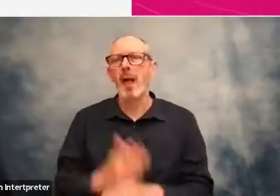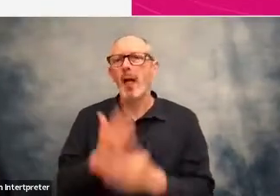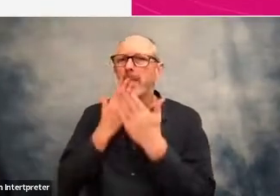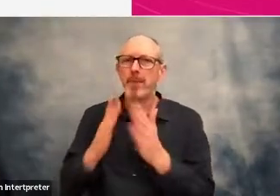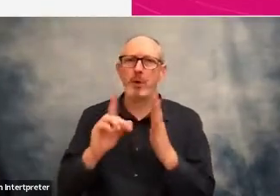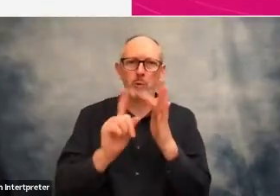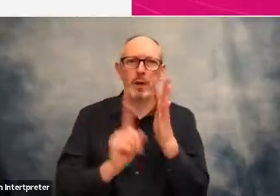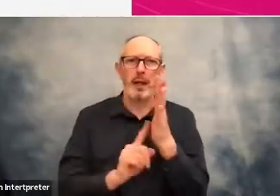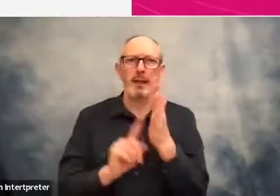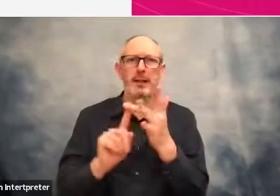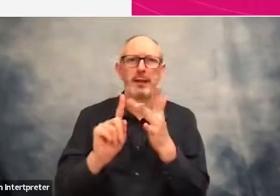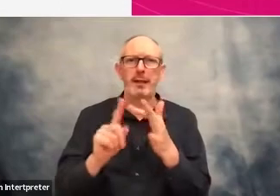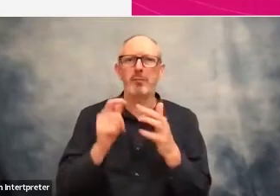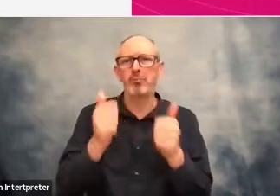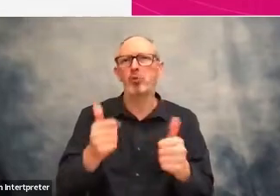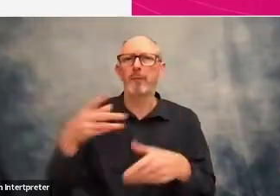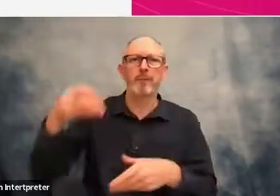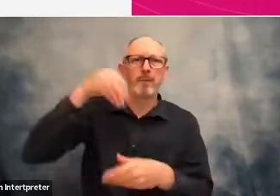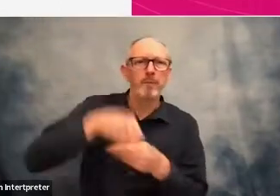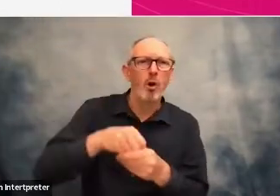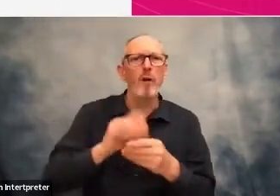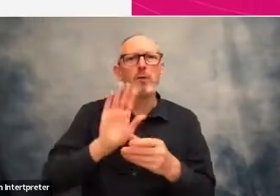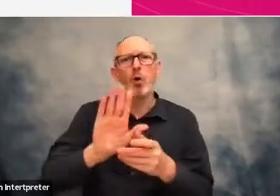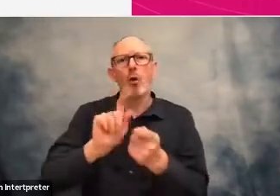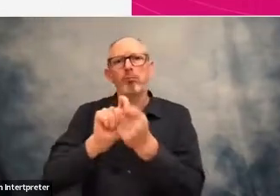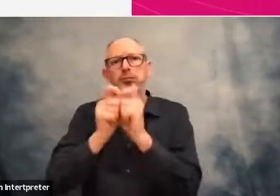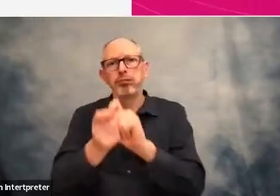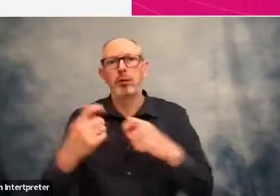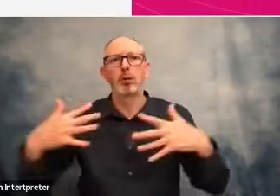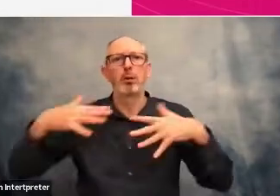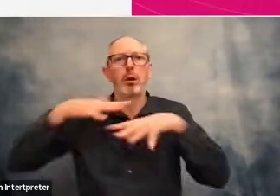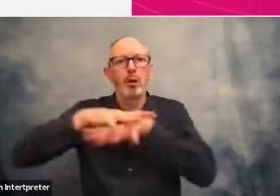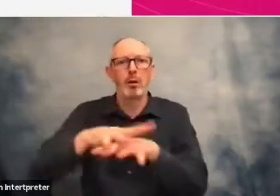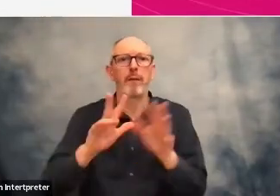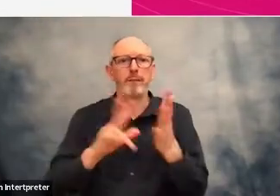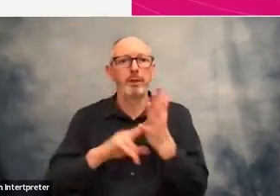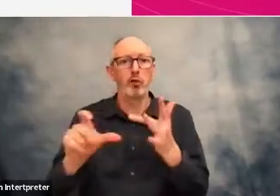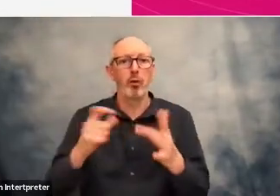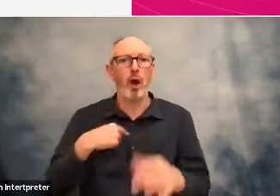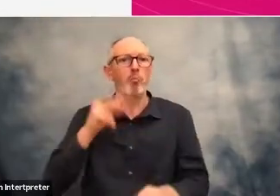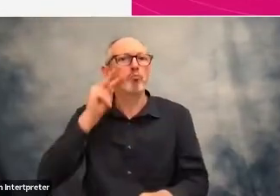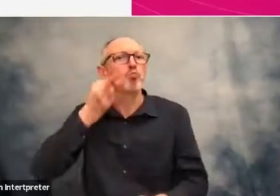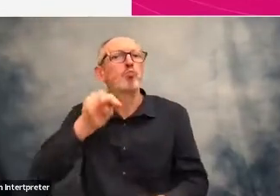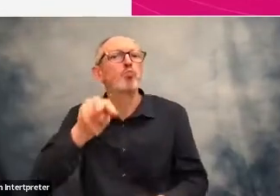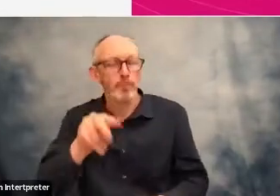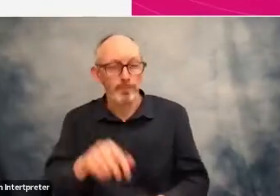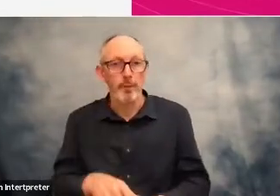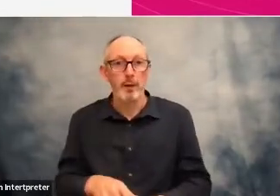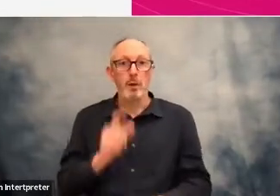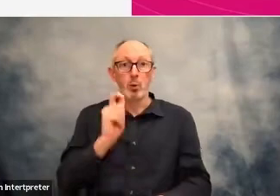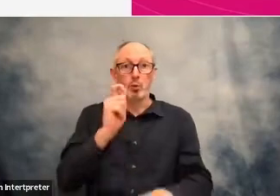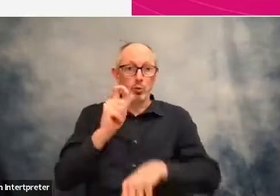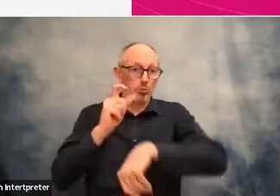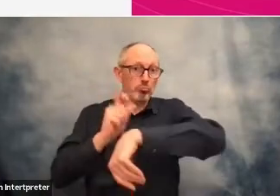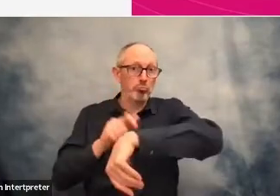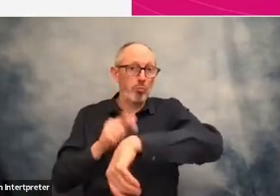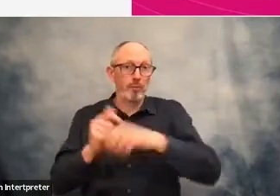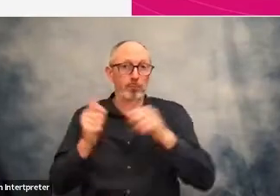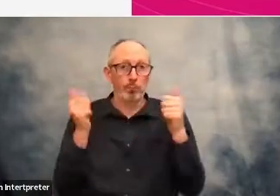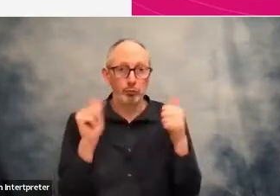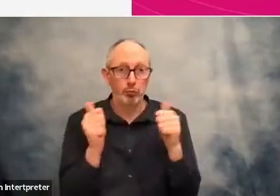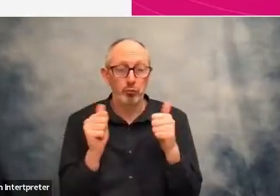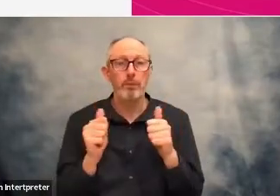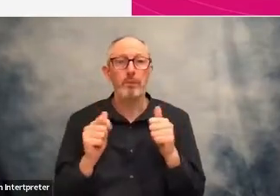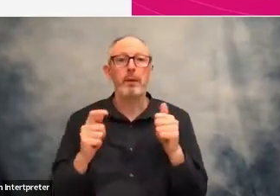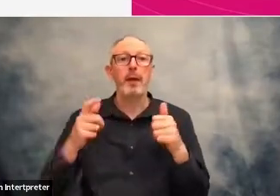your involvement and the transformation down there in Victoria. We watch with interest. Okay, we're rounding it out now, folks. Inclusion